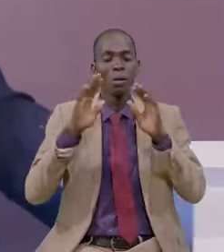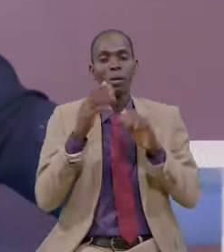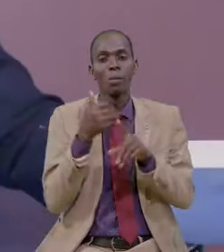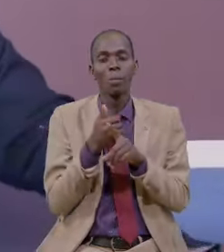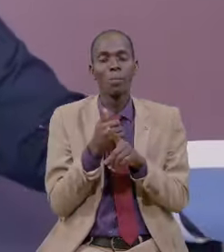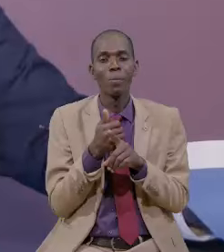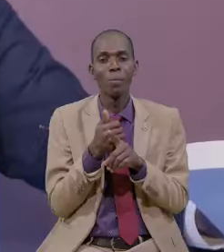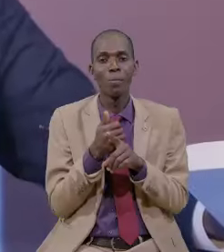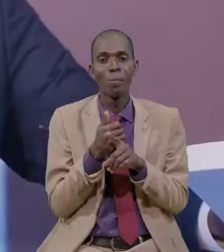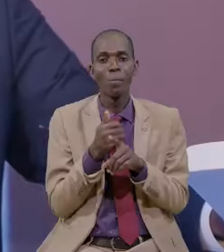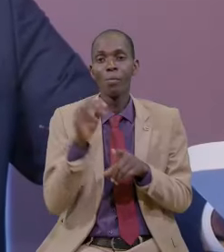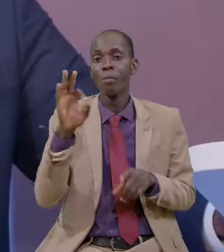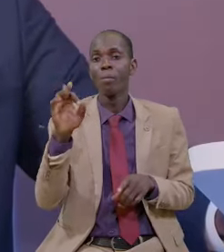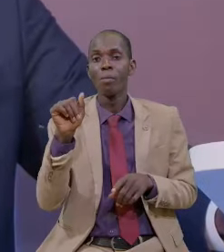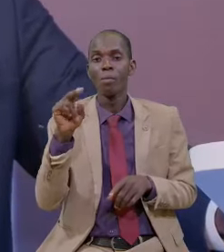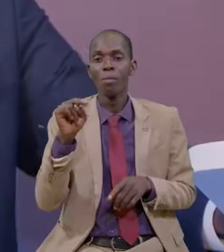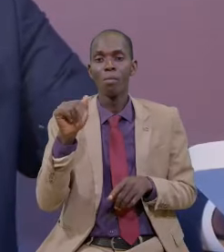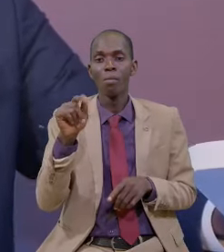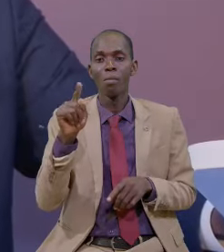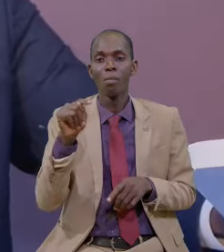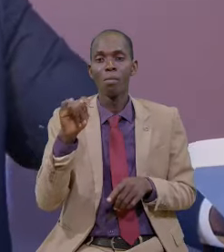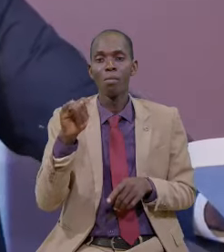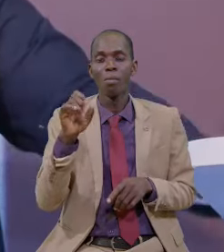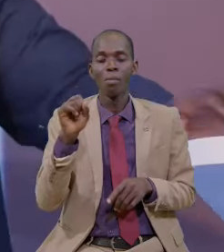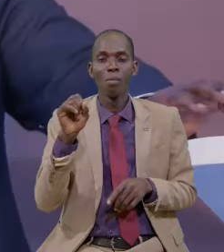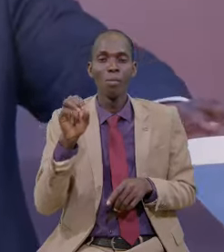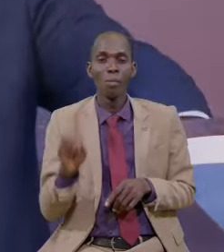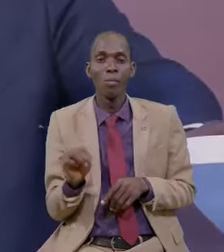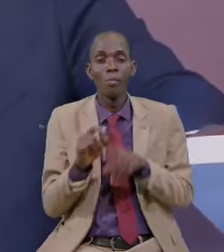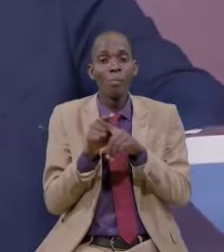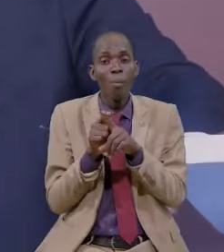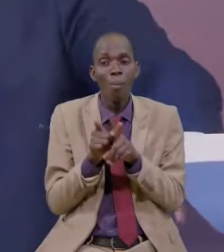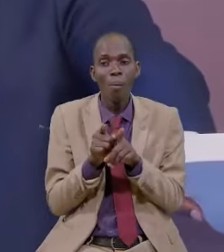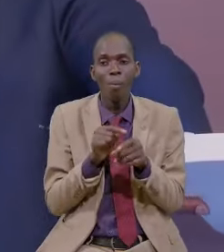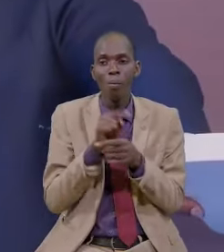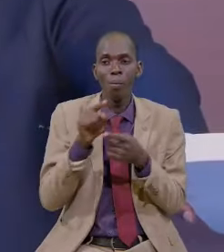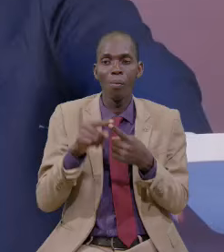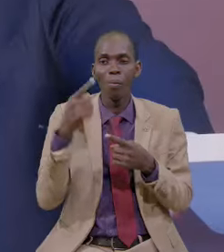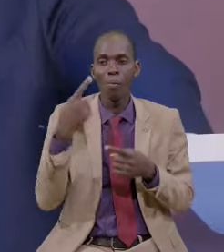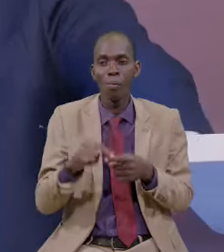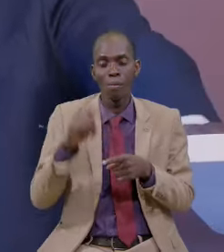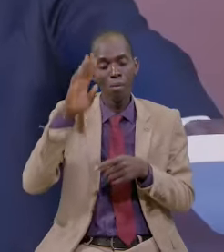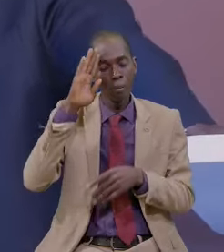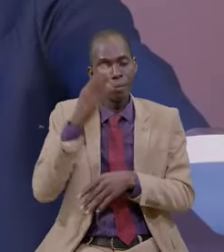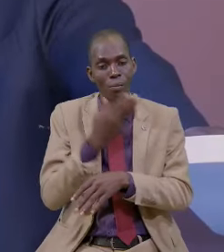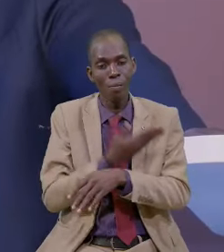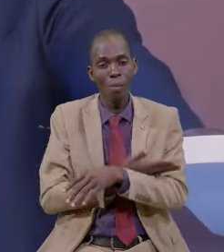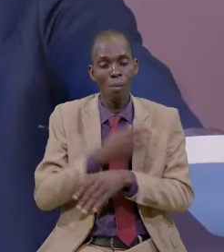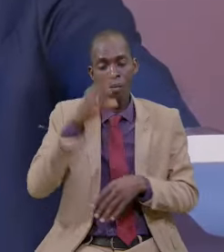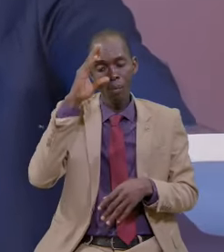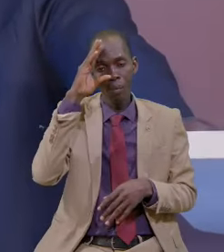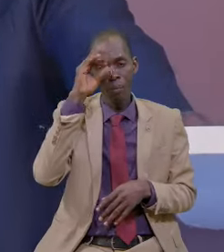for their tribe. But when the Son of Man